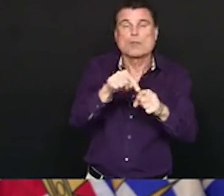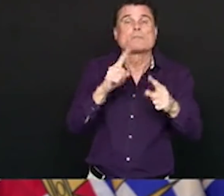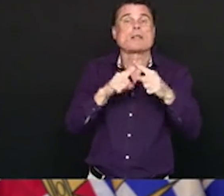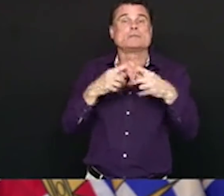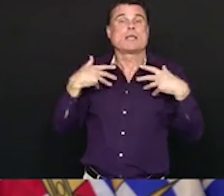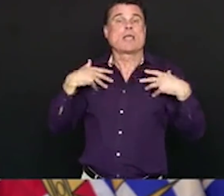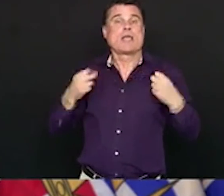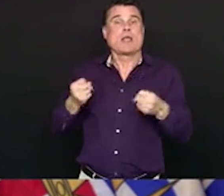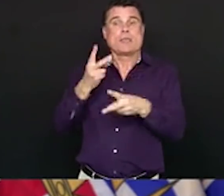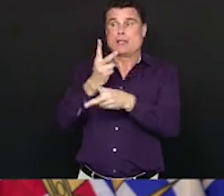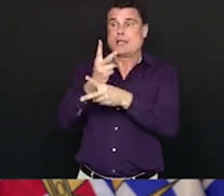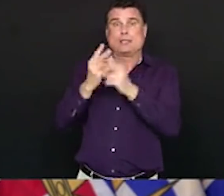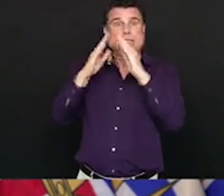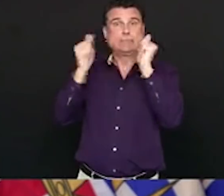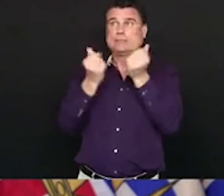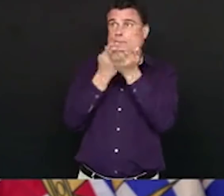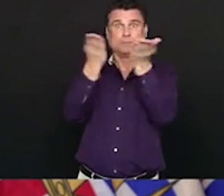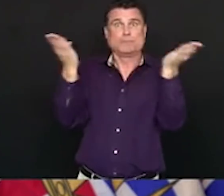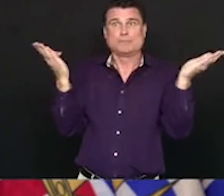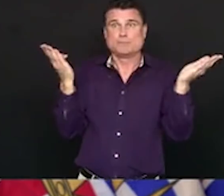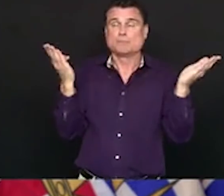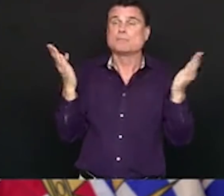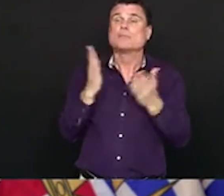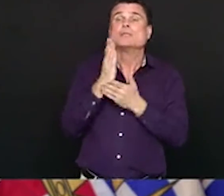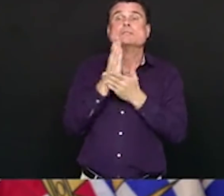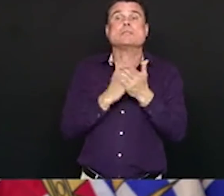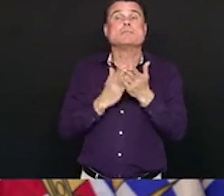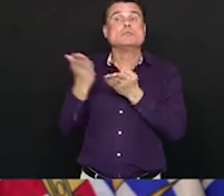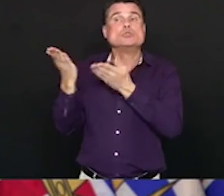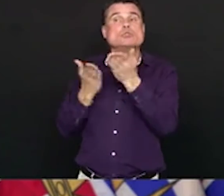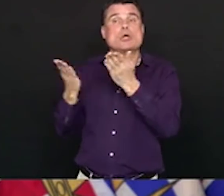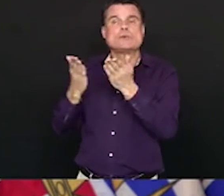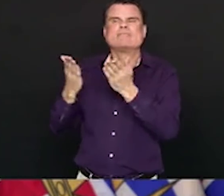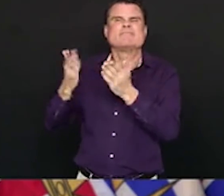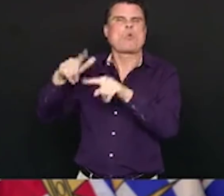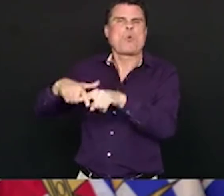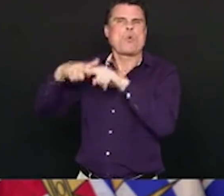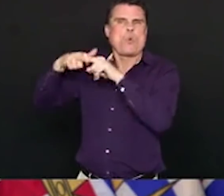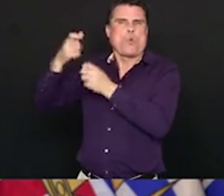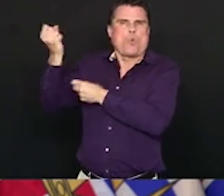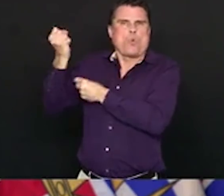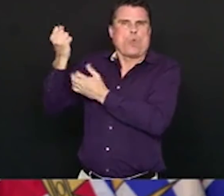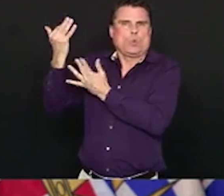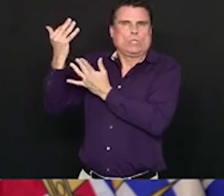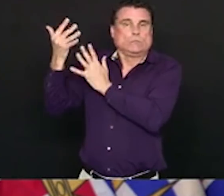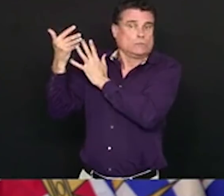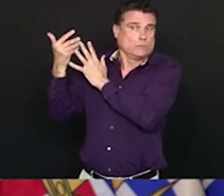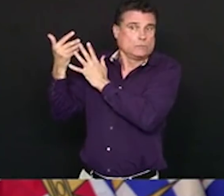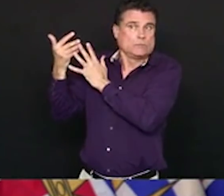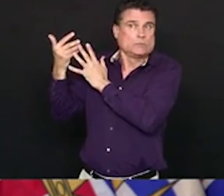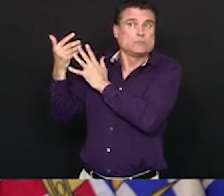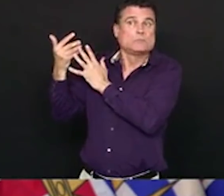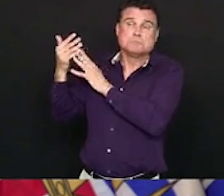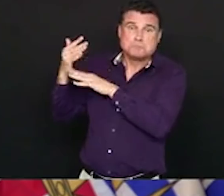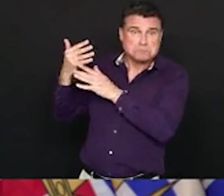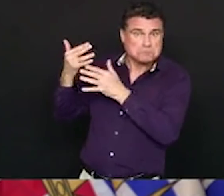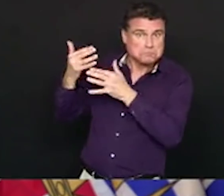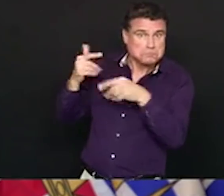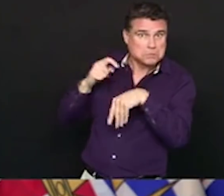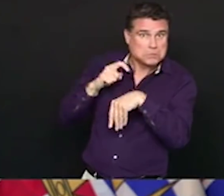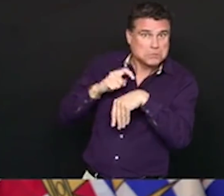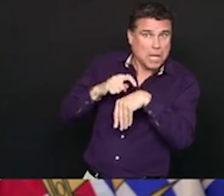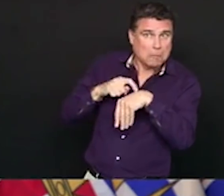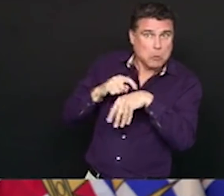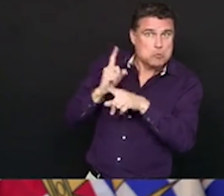for a while, but do it in a way that's safe? And part of that will mean having the adequate testing that we need in our community, and we're getting there with